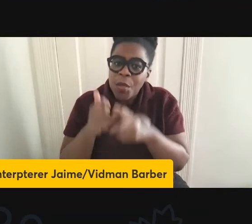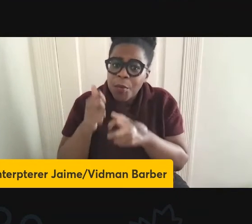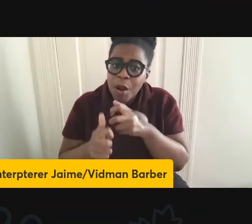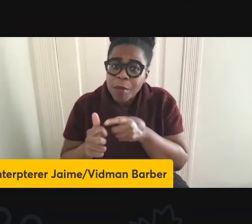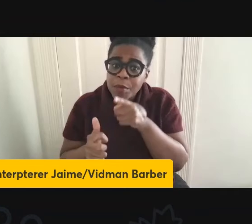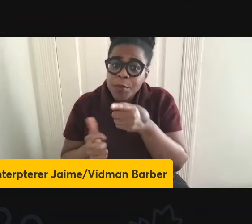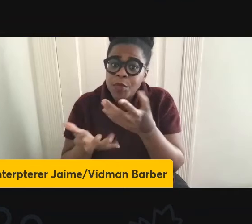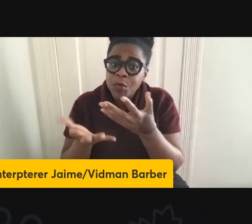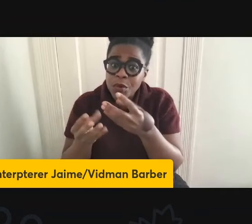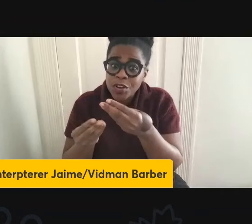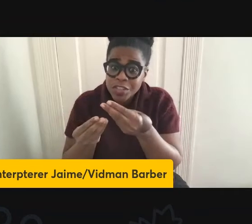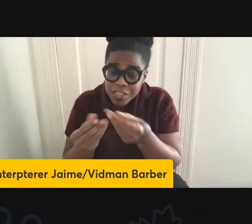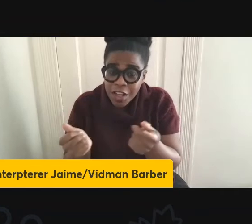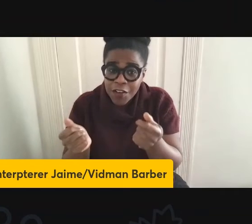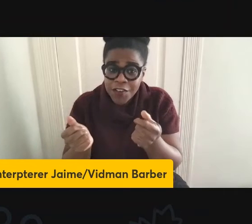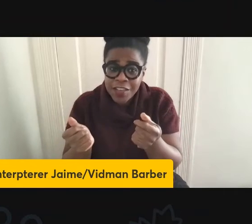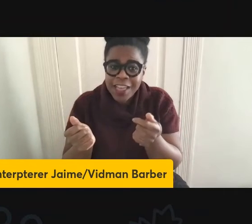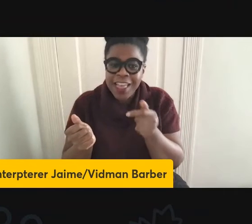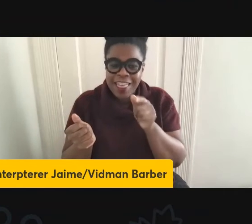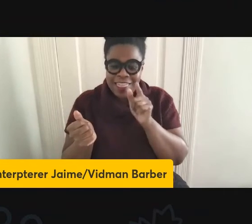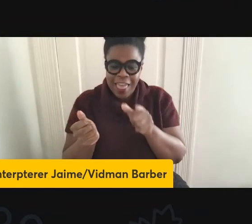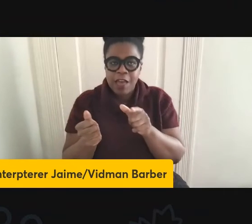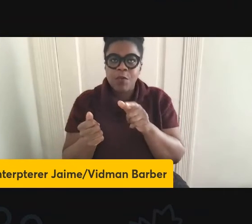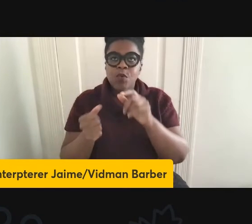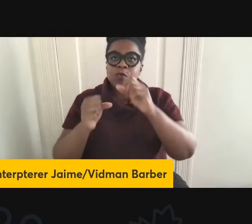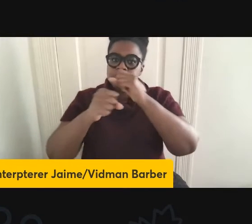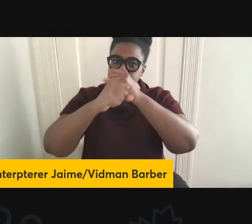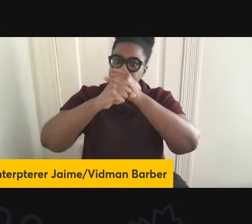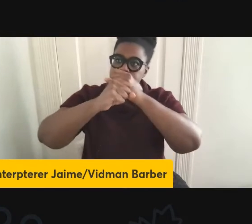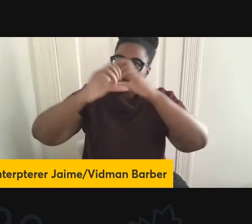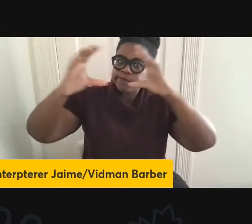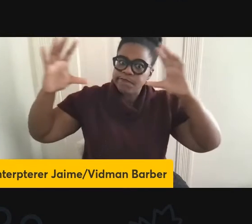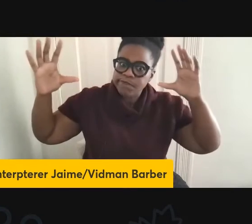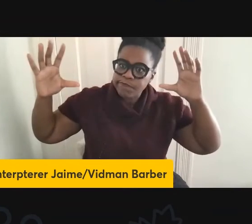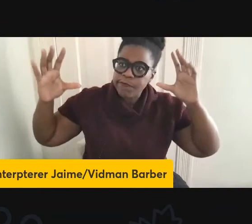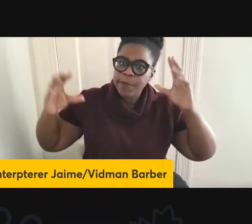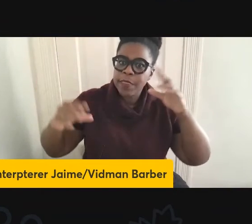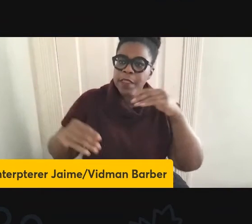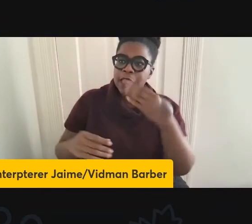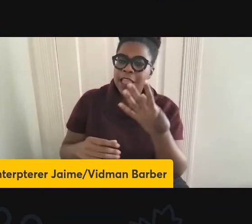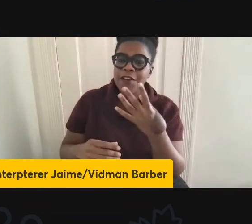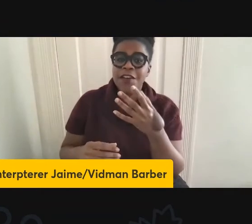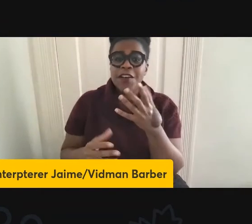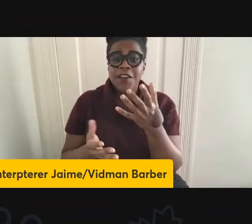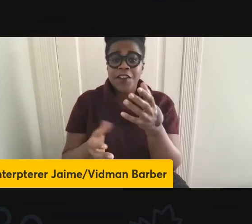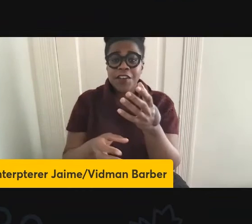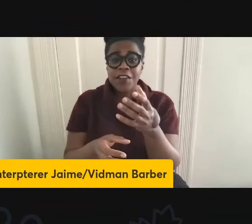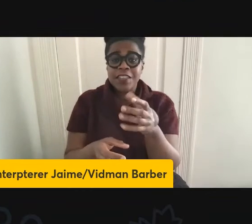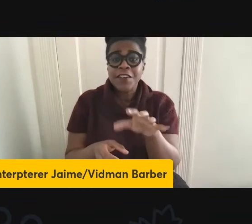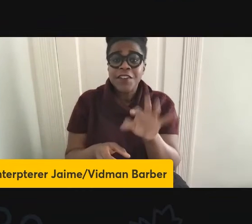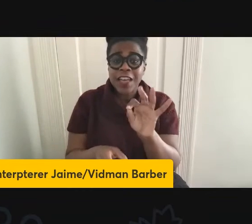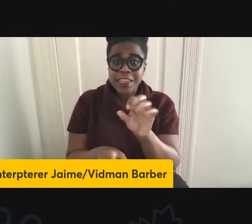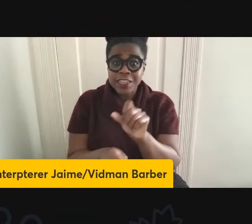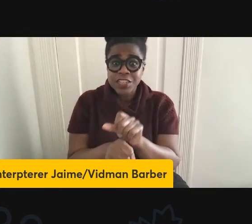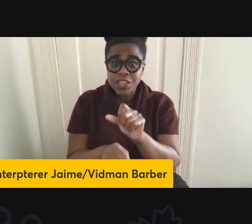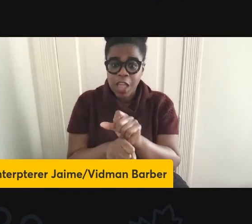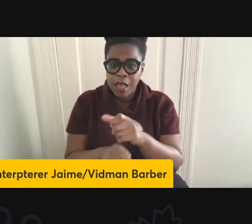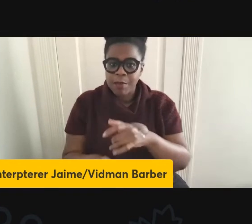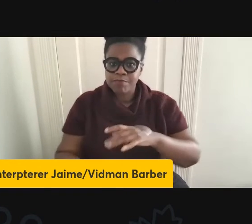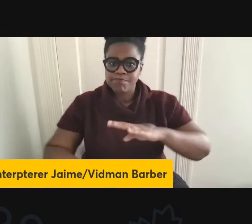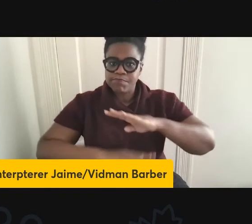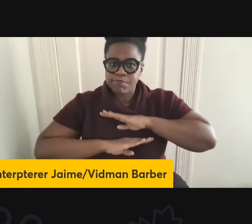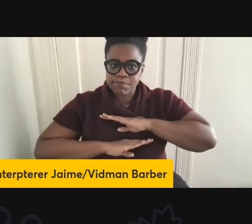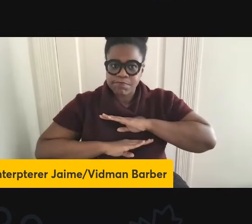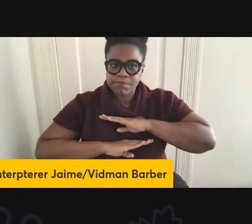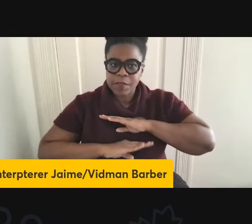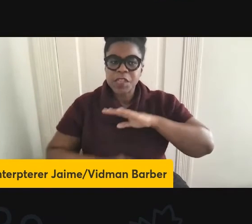solve because that'll give you much more insight into finding a career path that is fulfilling to you than just